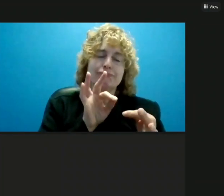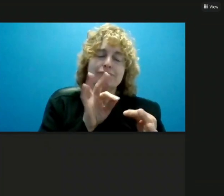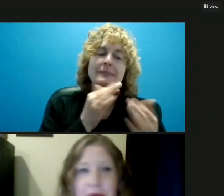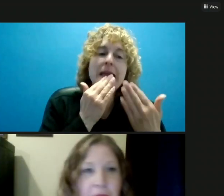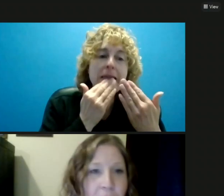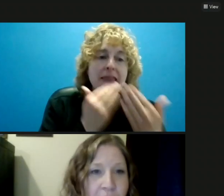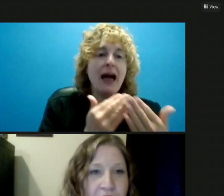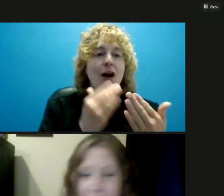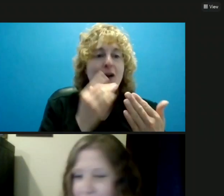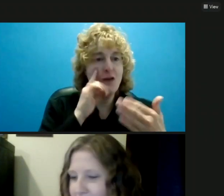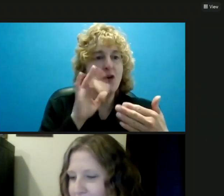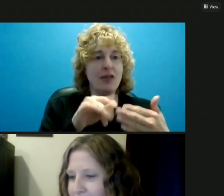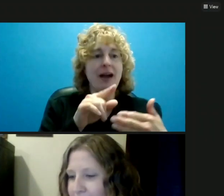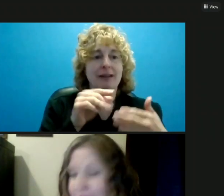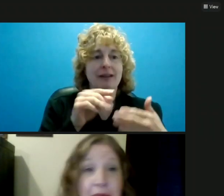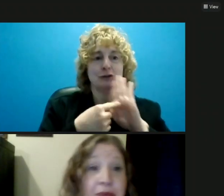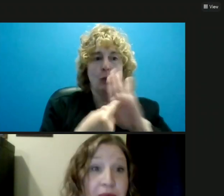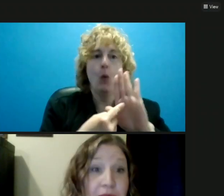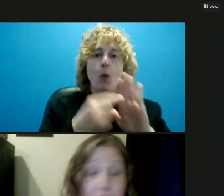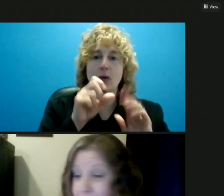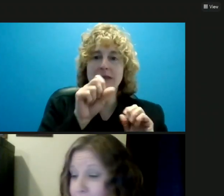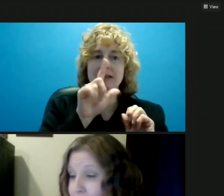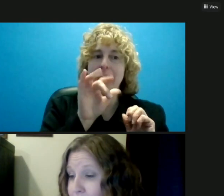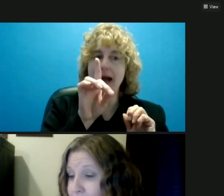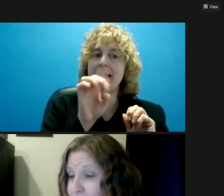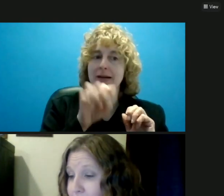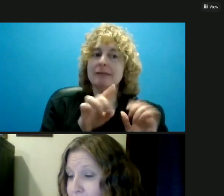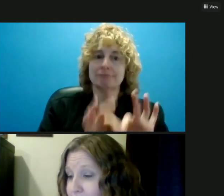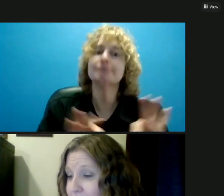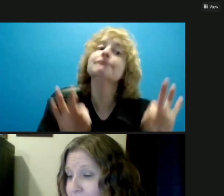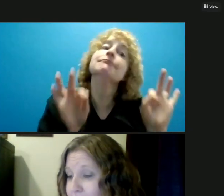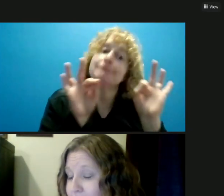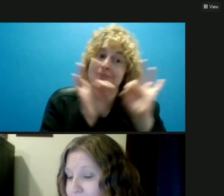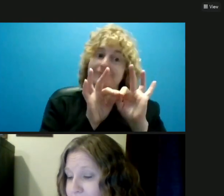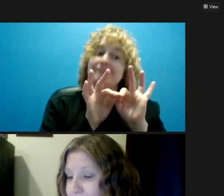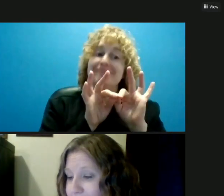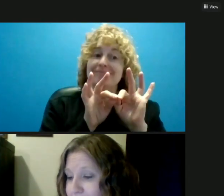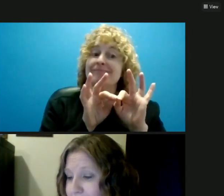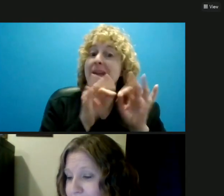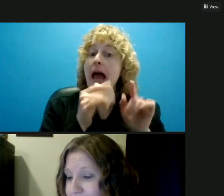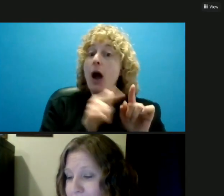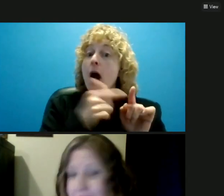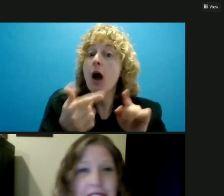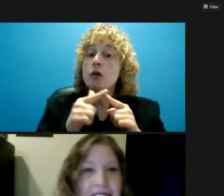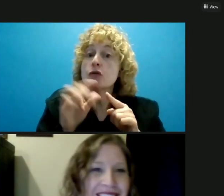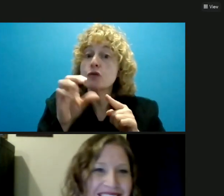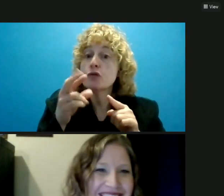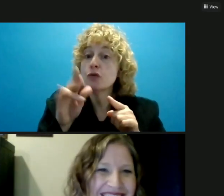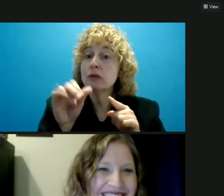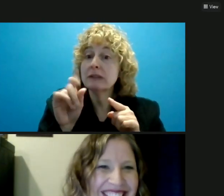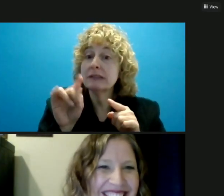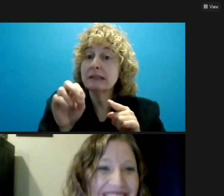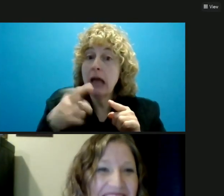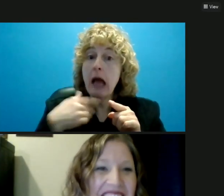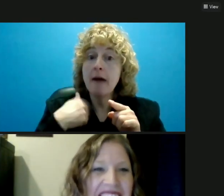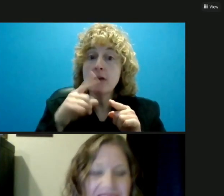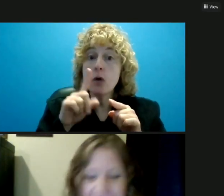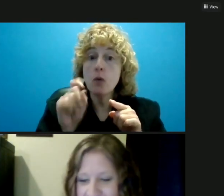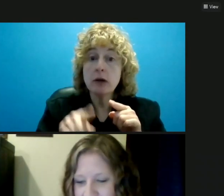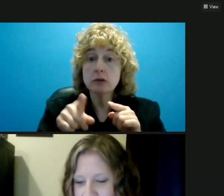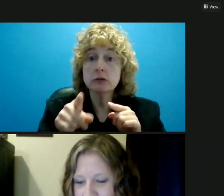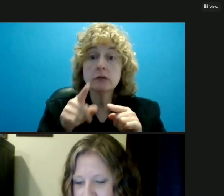for the slides in particular. Okay. I know going to kick it to Christine, some questions. But if there's one